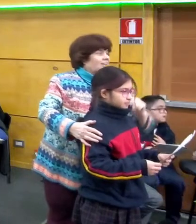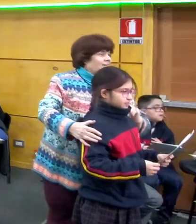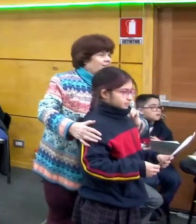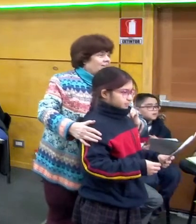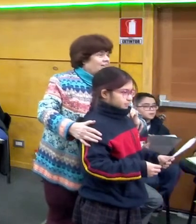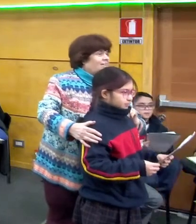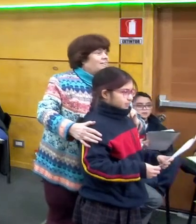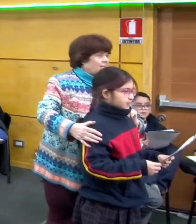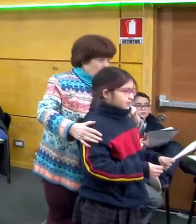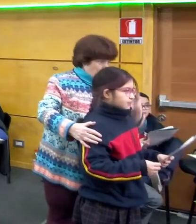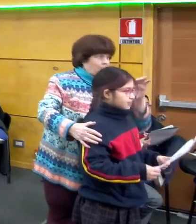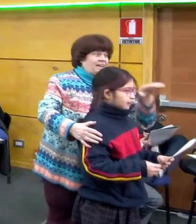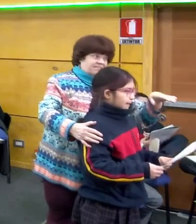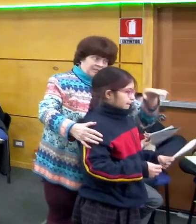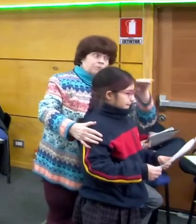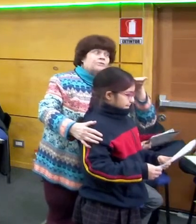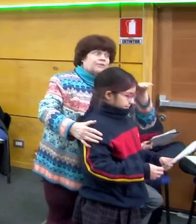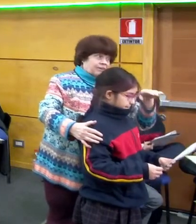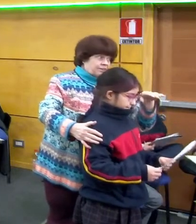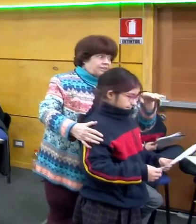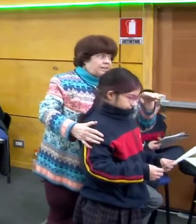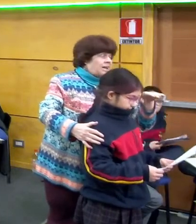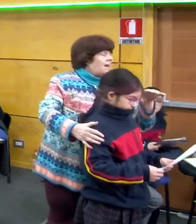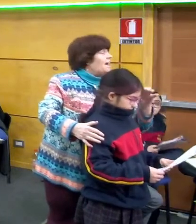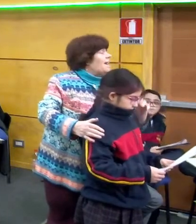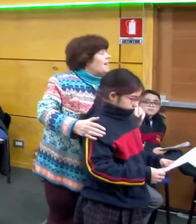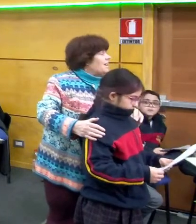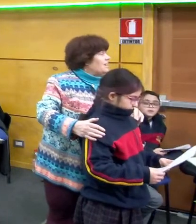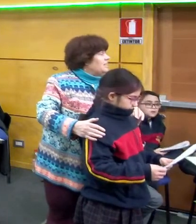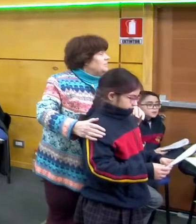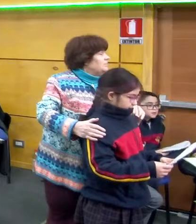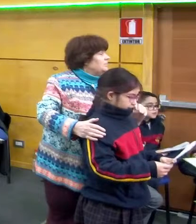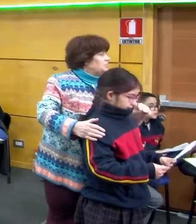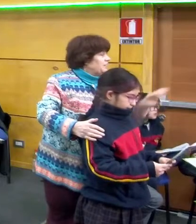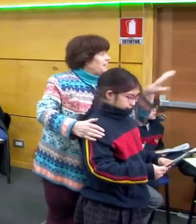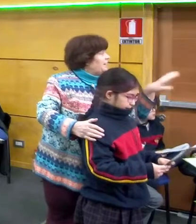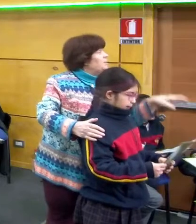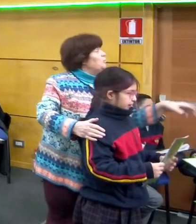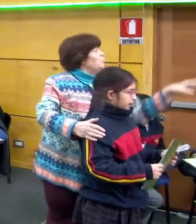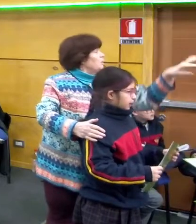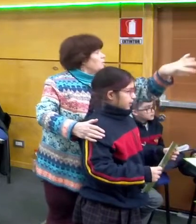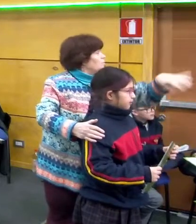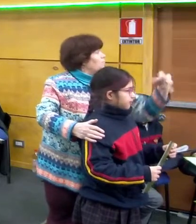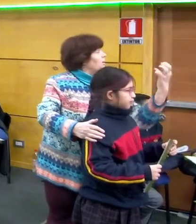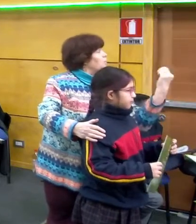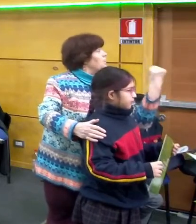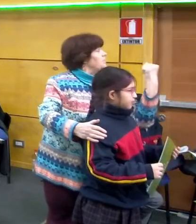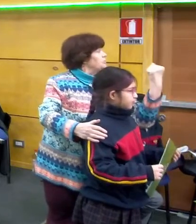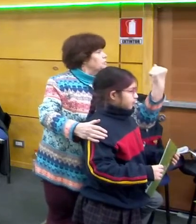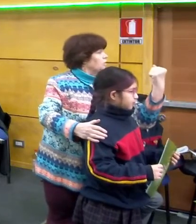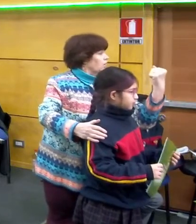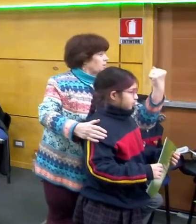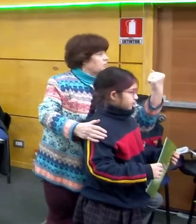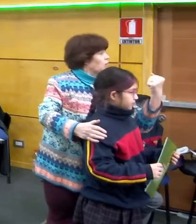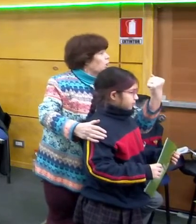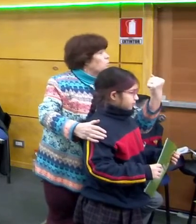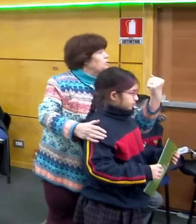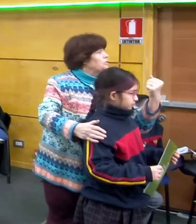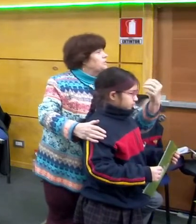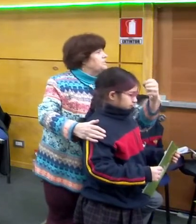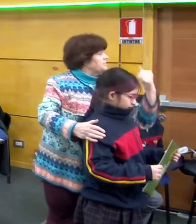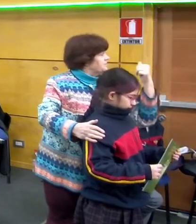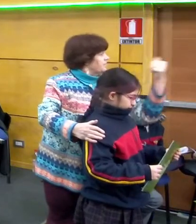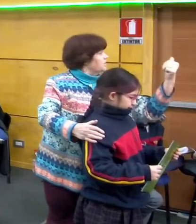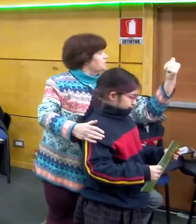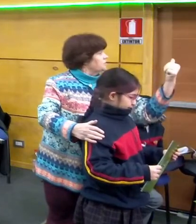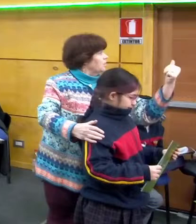Their pace. Her pacing was very good. Yes. She ended very strong. It's always